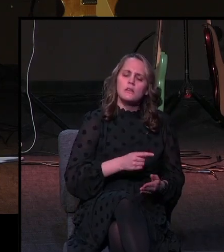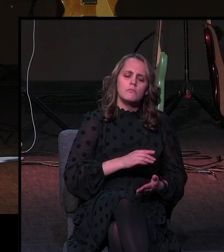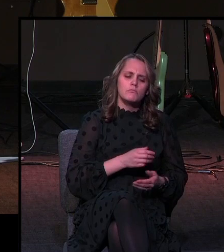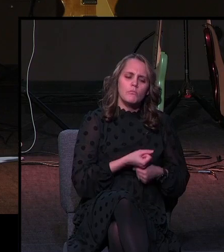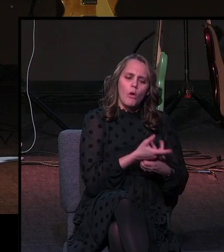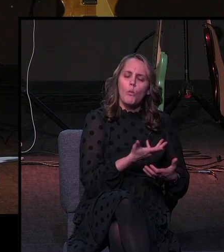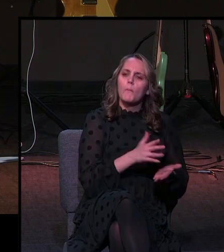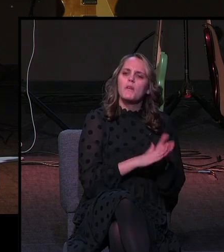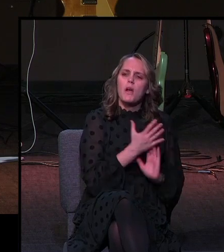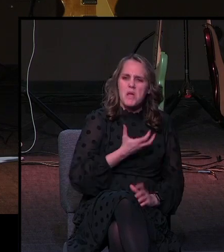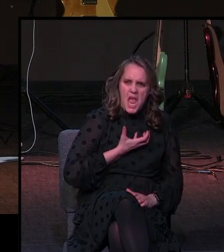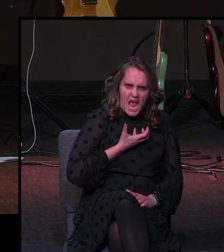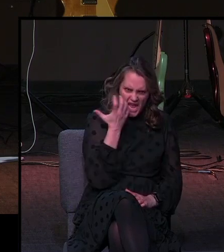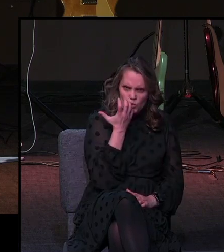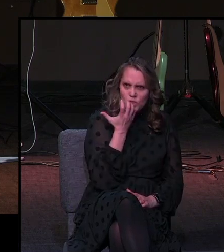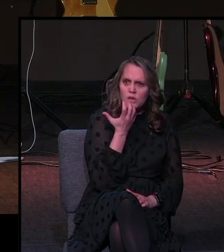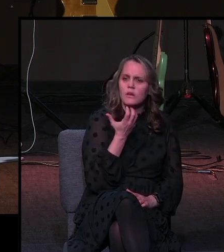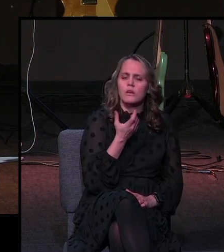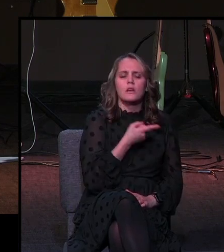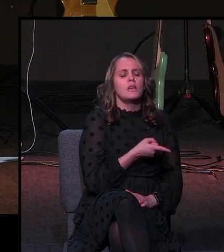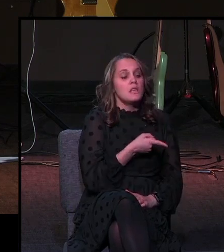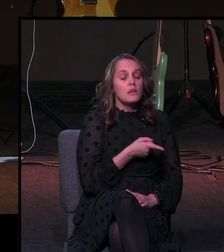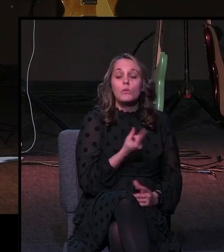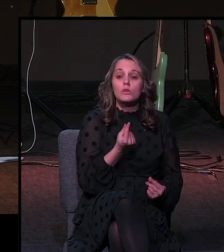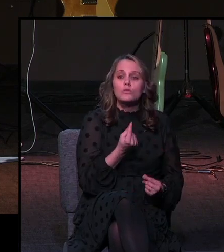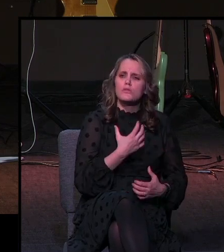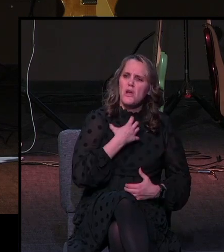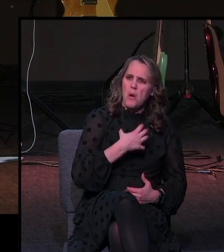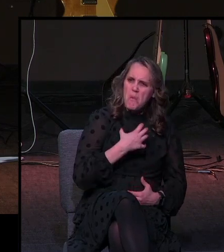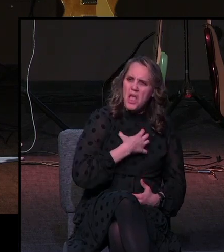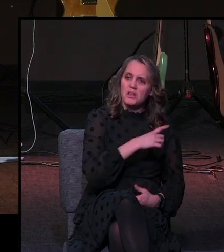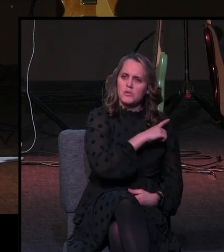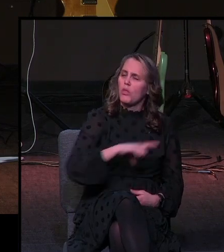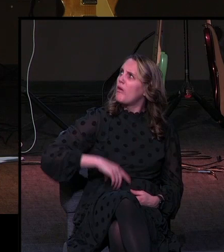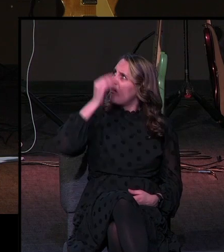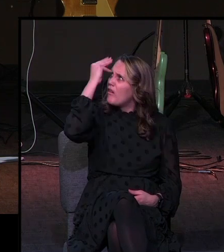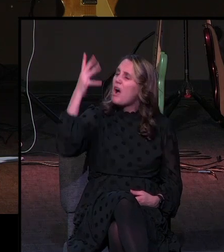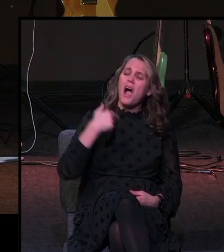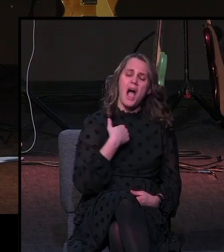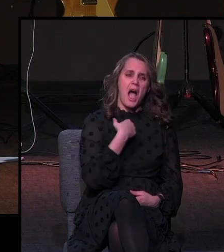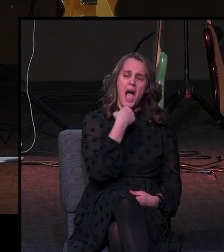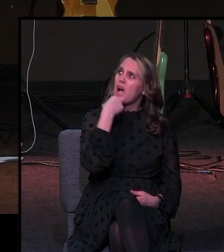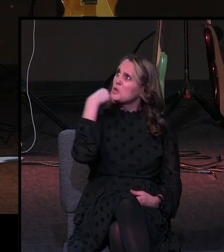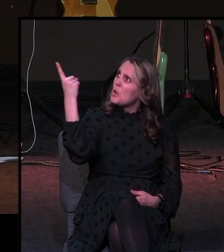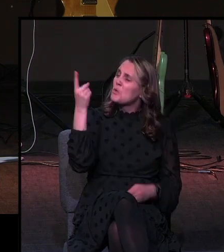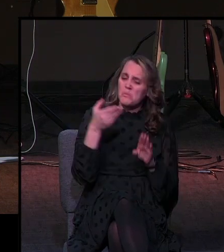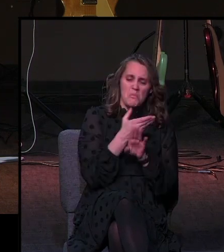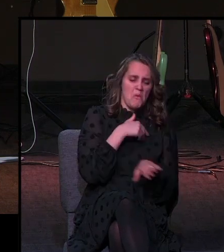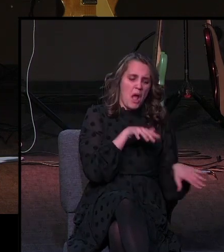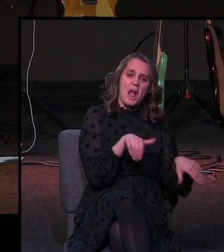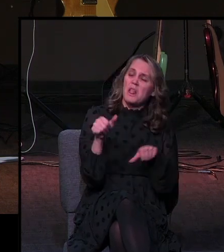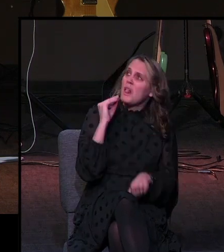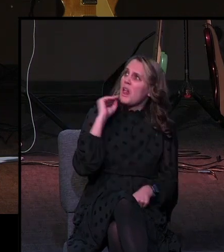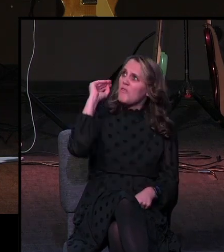Angry. "So he complained to the Lord about it. 'Didn't I say before I left home that you would do this, Lord? That